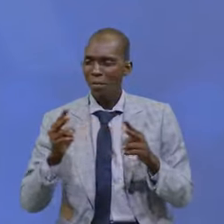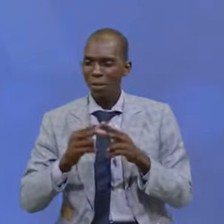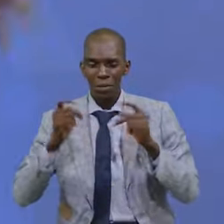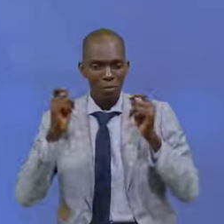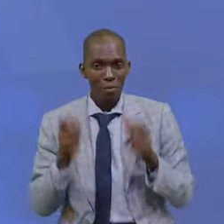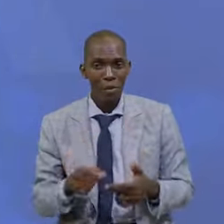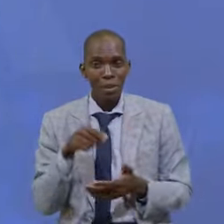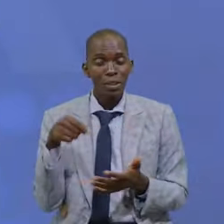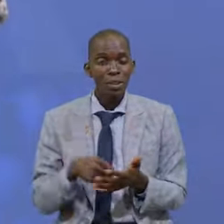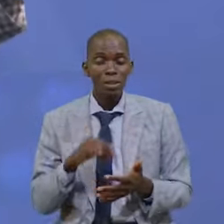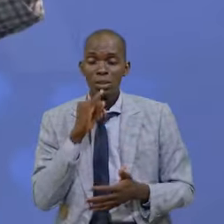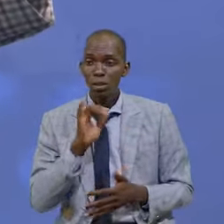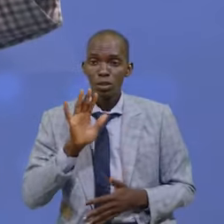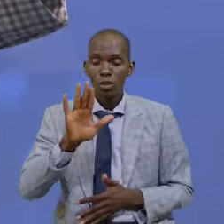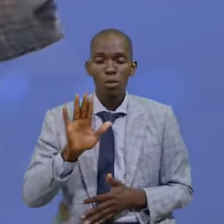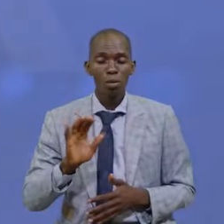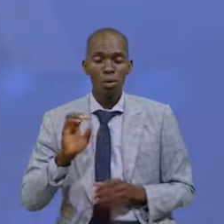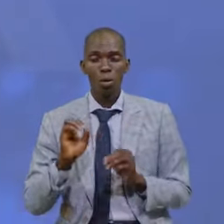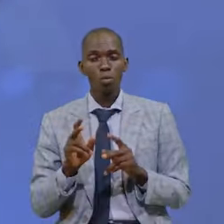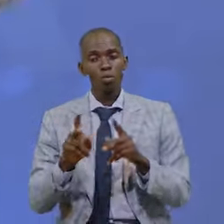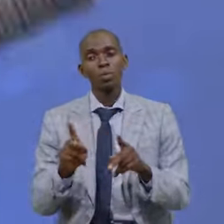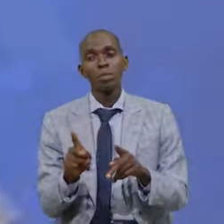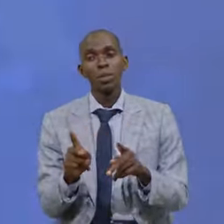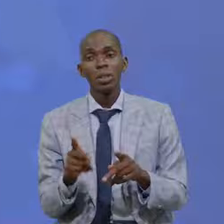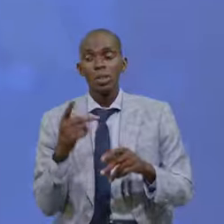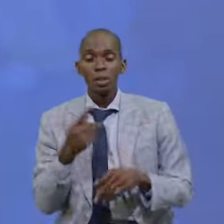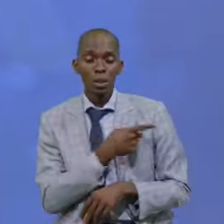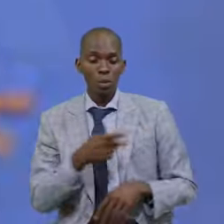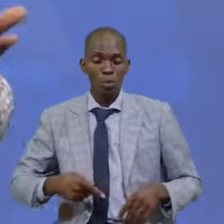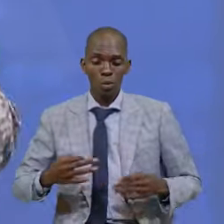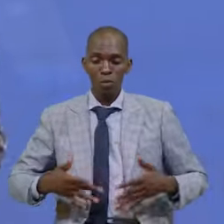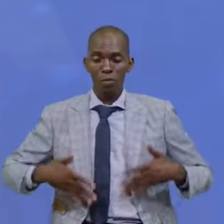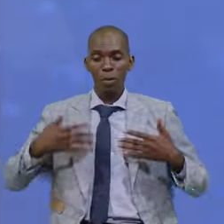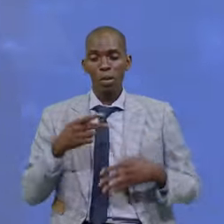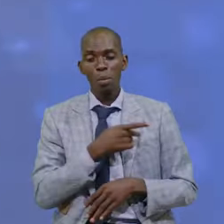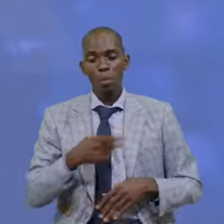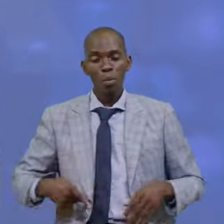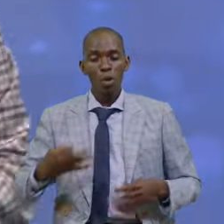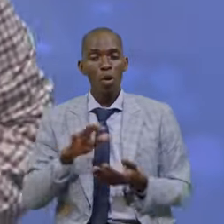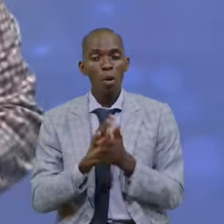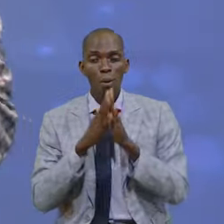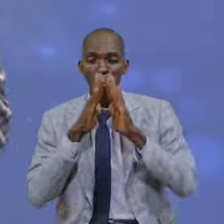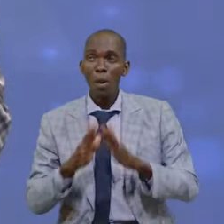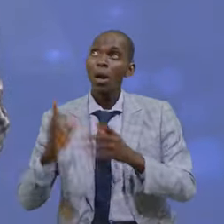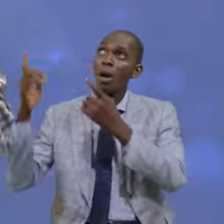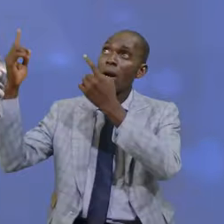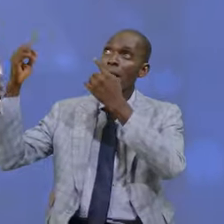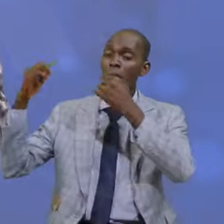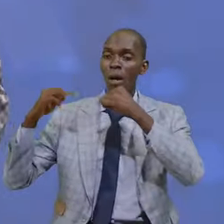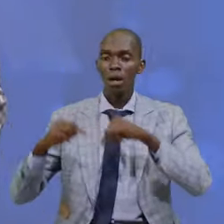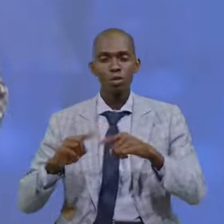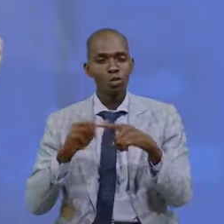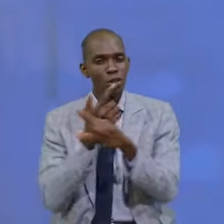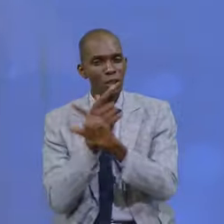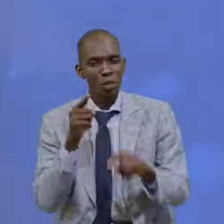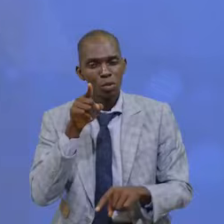is your chance. The Prince of Life, the Prince of Peace, came from heaven to liberate you and to set